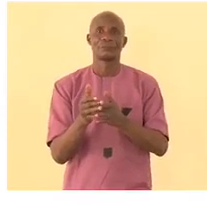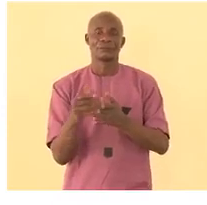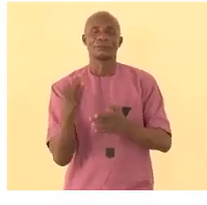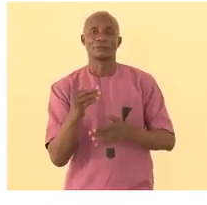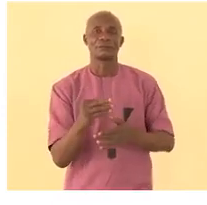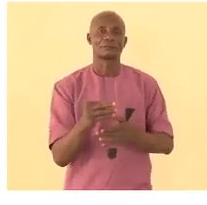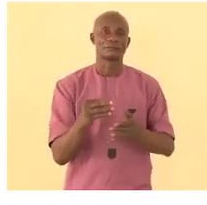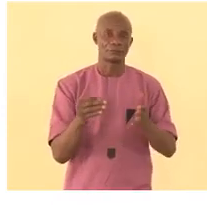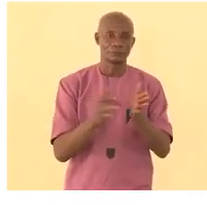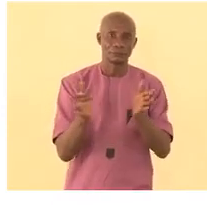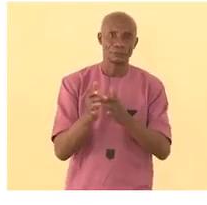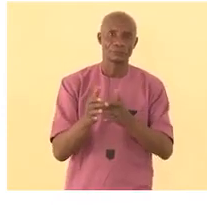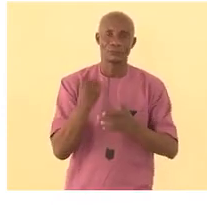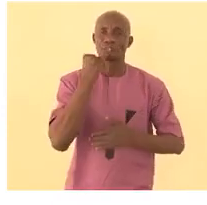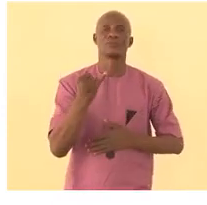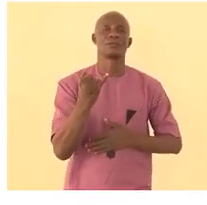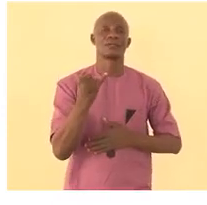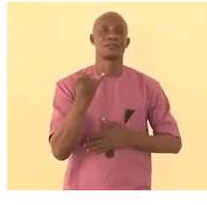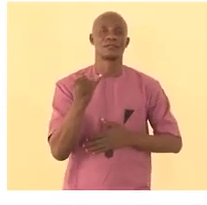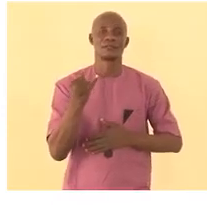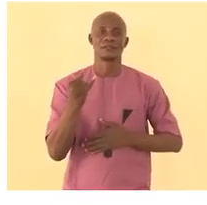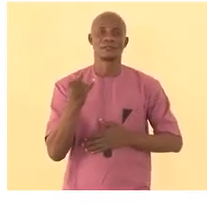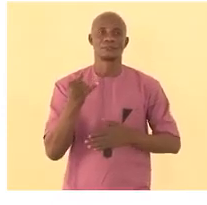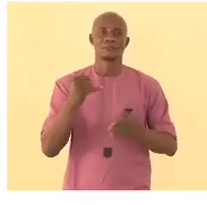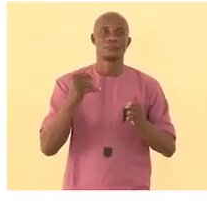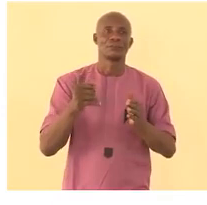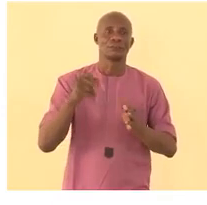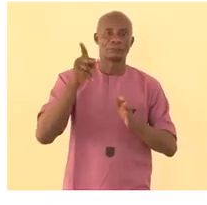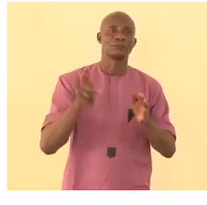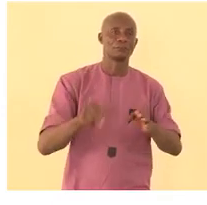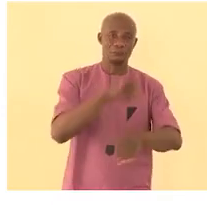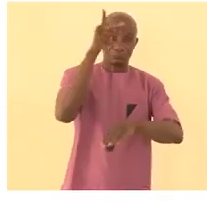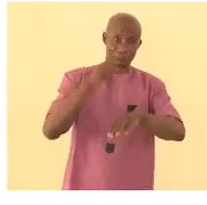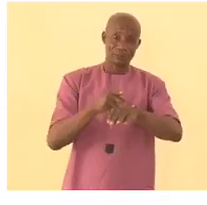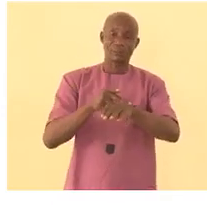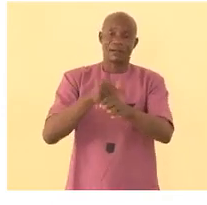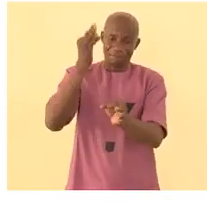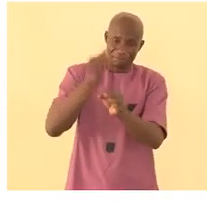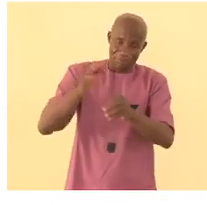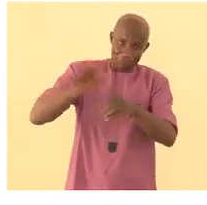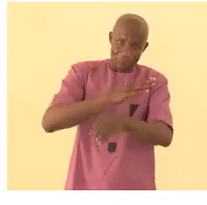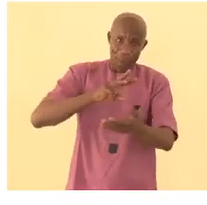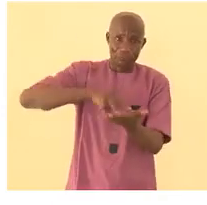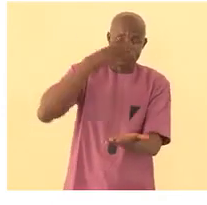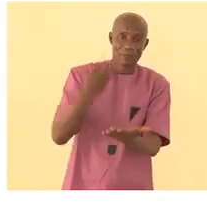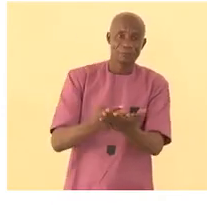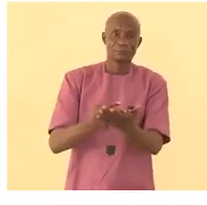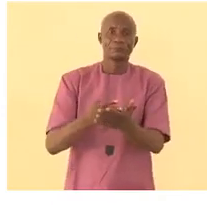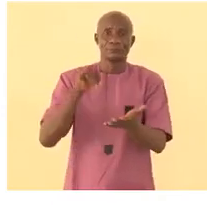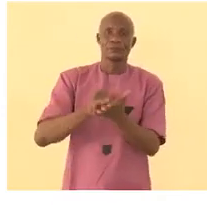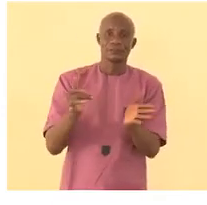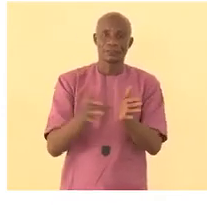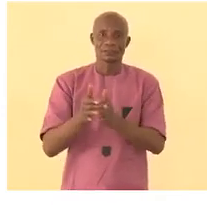fact that Jesus is the principal and faithful witness, that Jesus